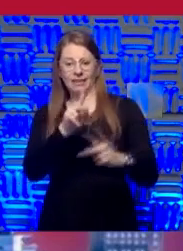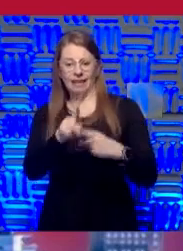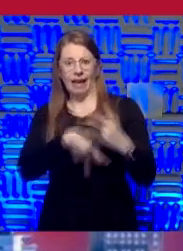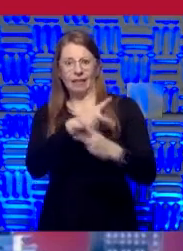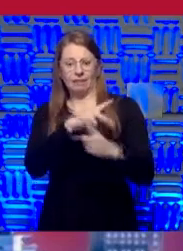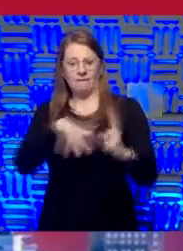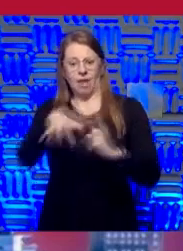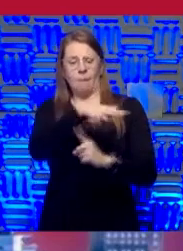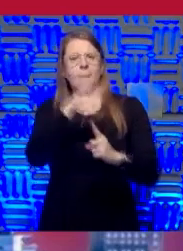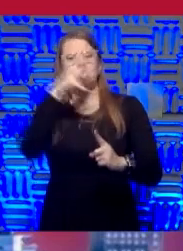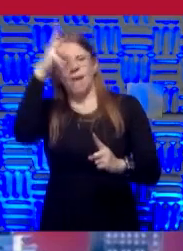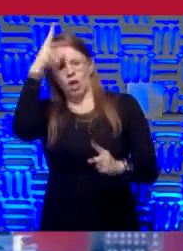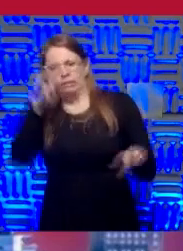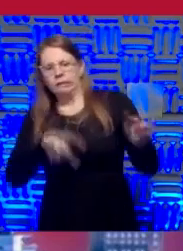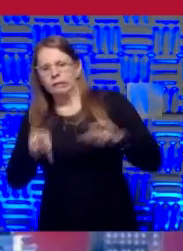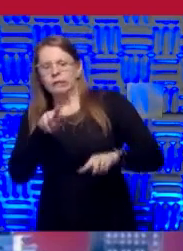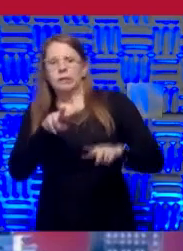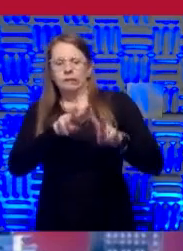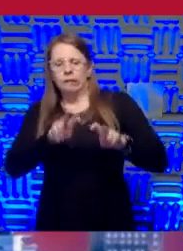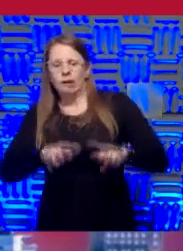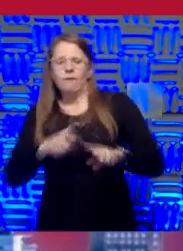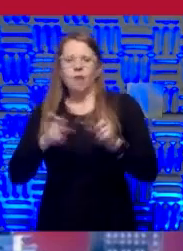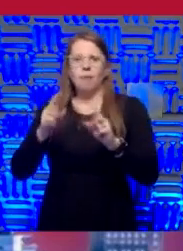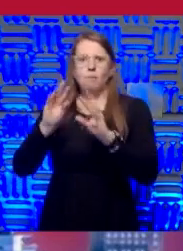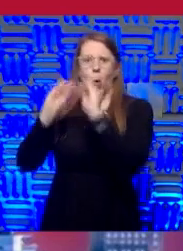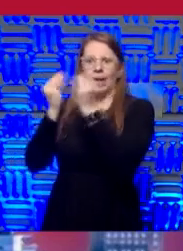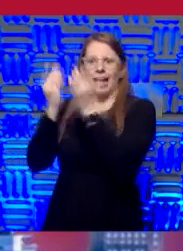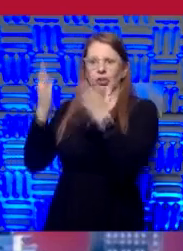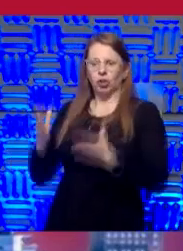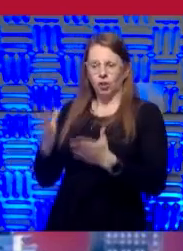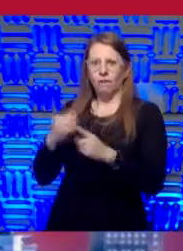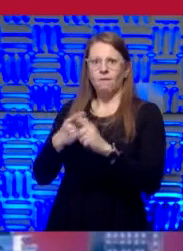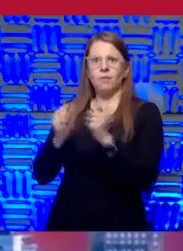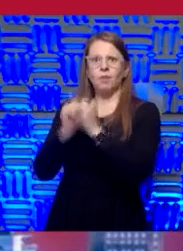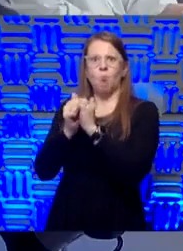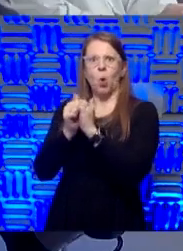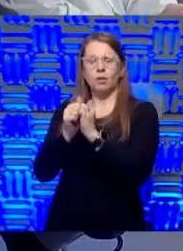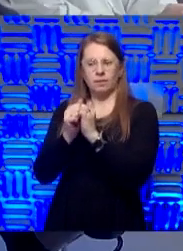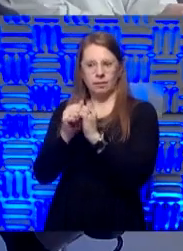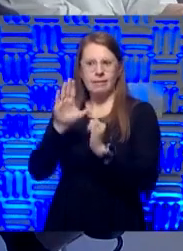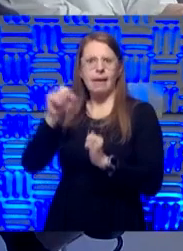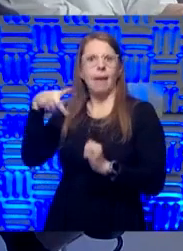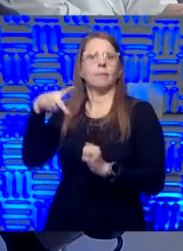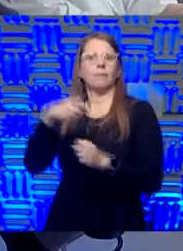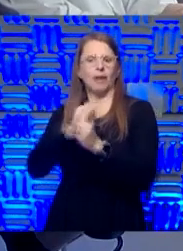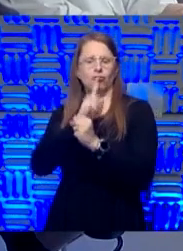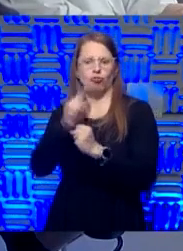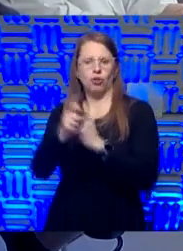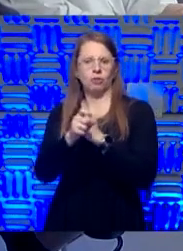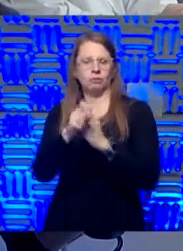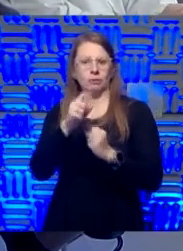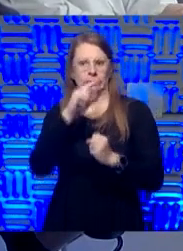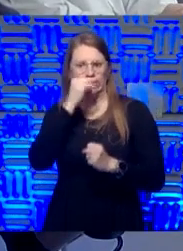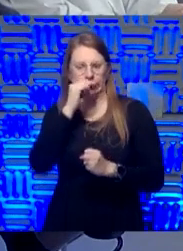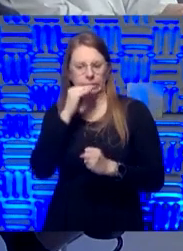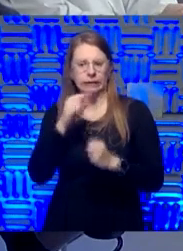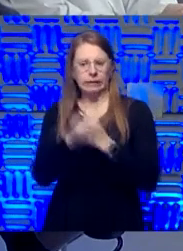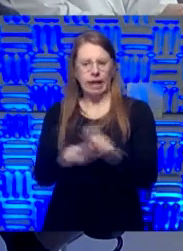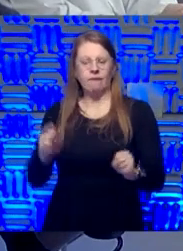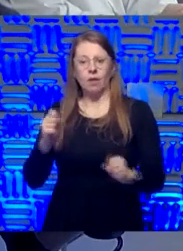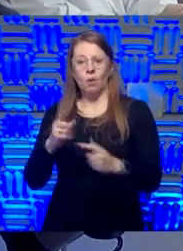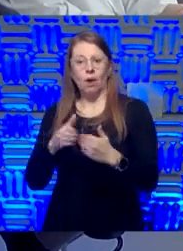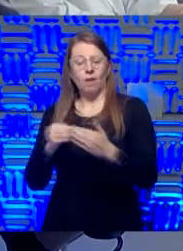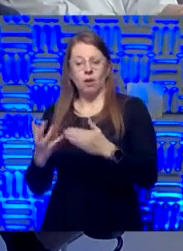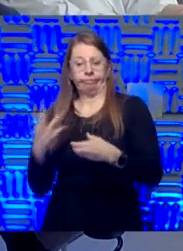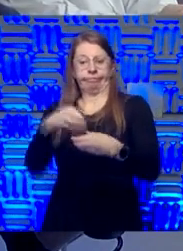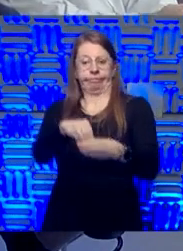parents look for from the organizers of those sports camps to be doing to make sure that our kids are safe when they come back and try to